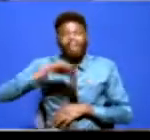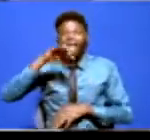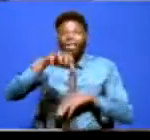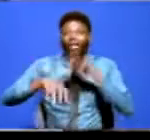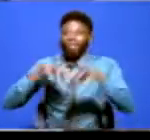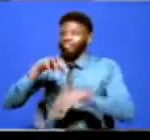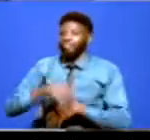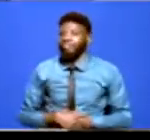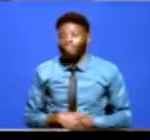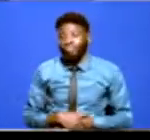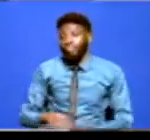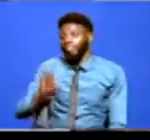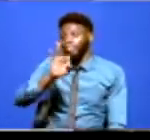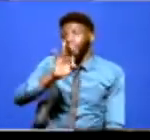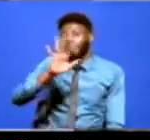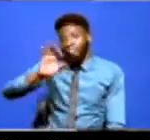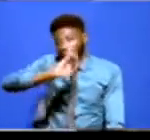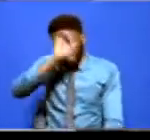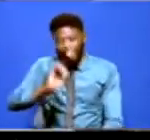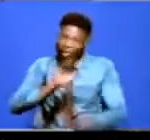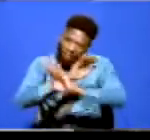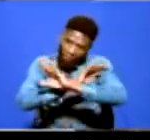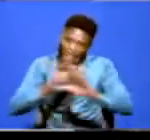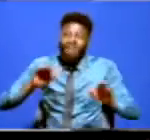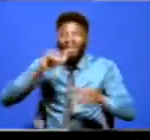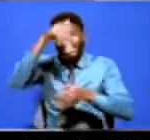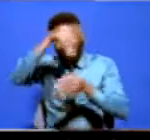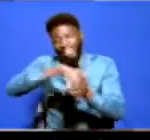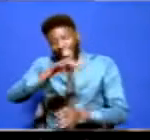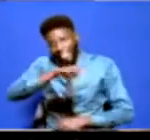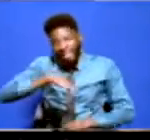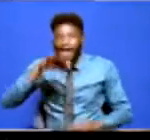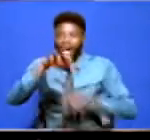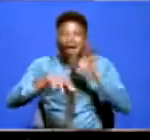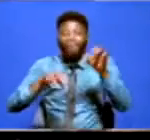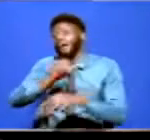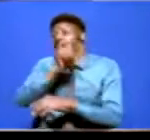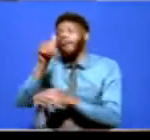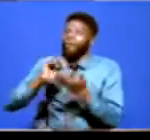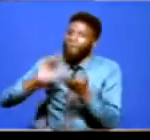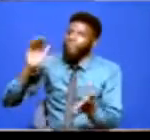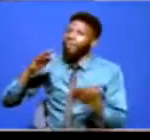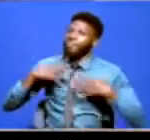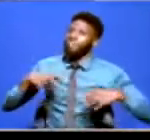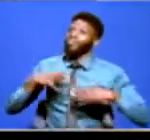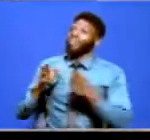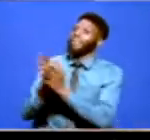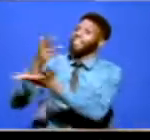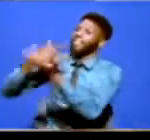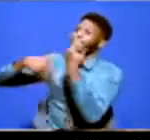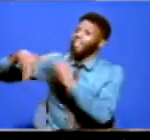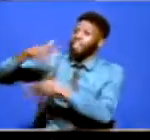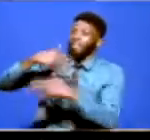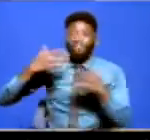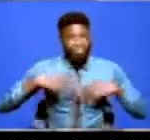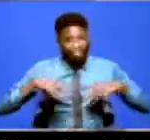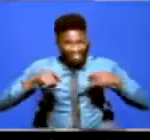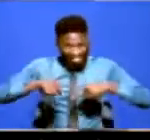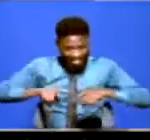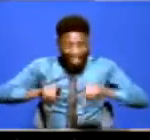ya parks. Kwa hiyo wanyama wengi zaidi wako kati ya watu. Na lazima watu na wao waelewe